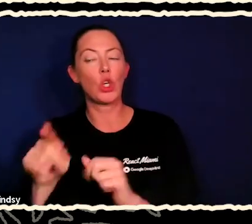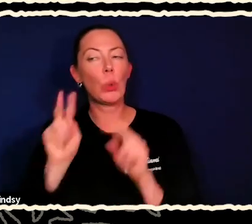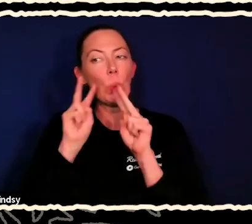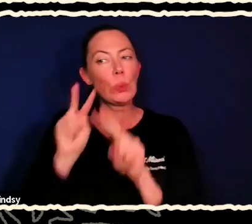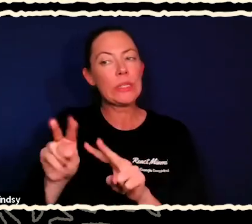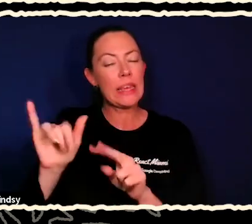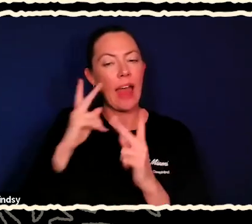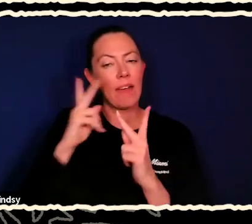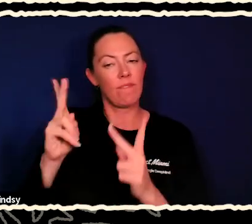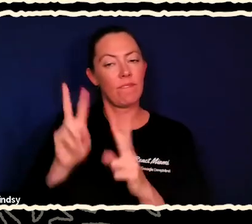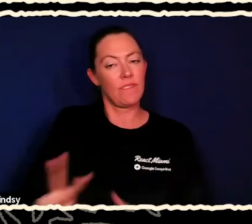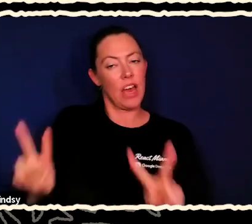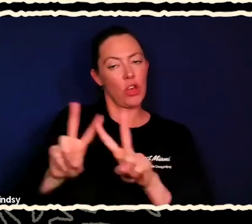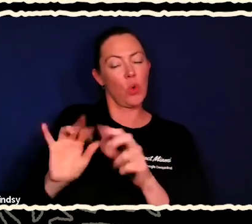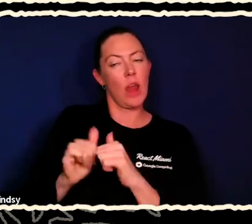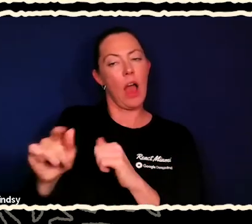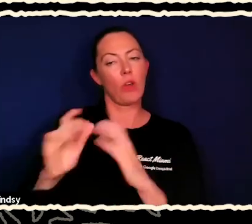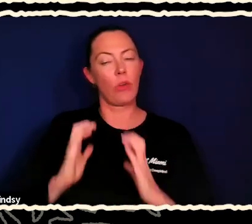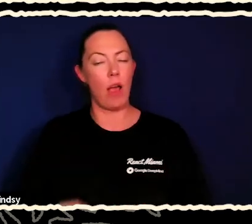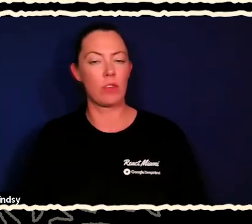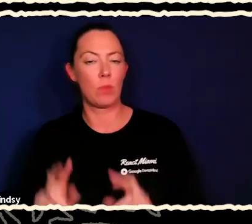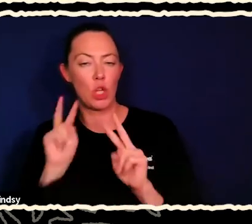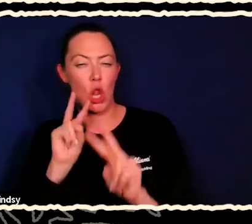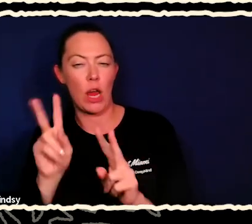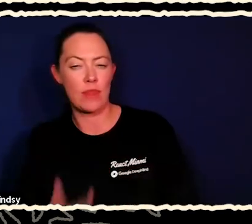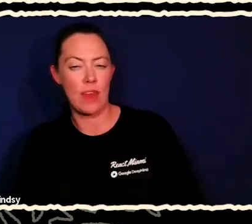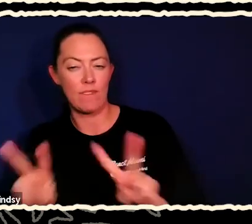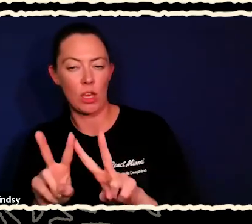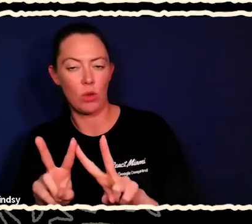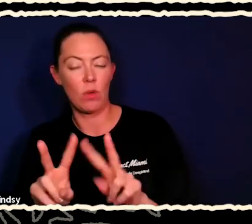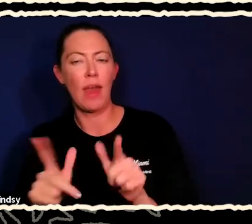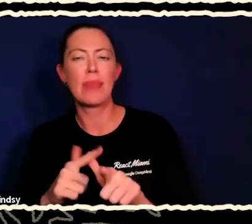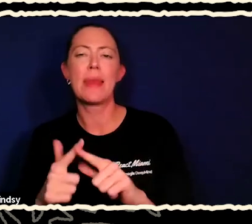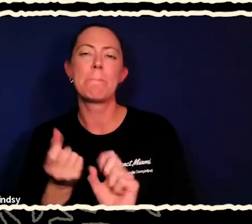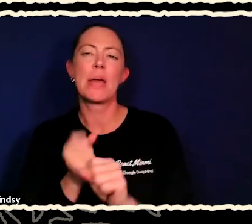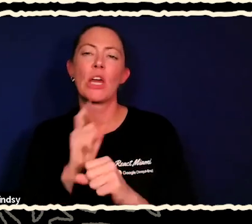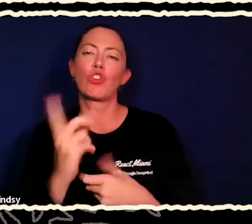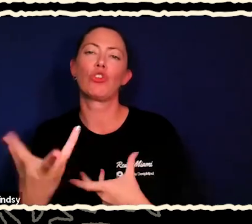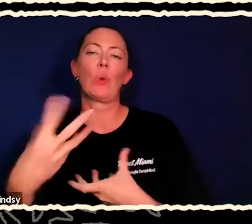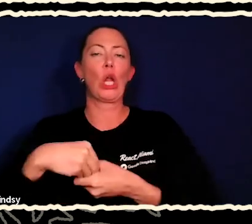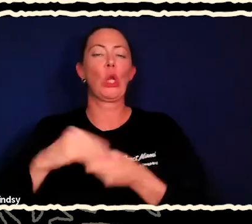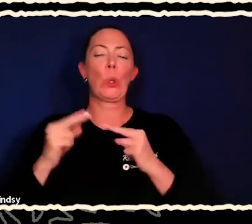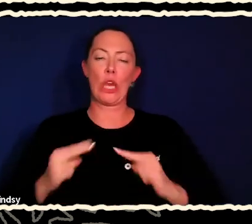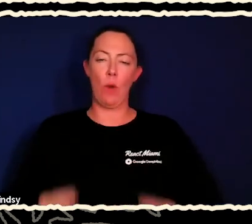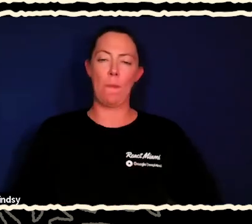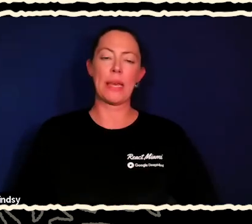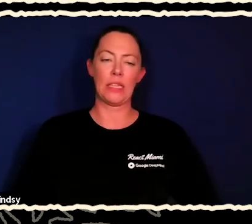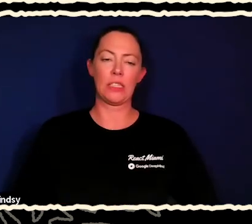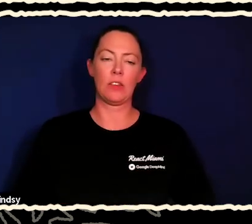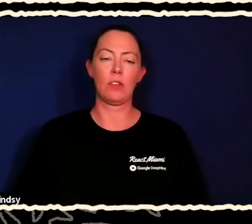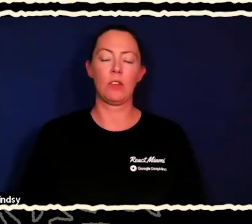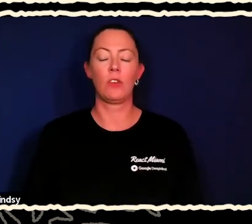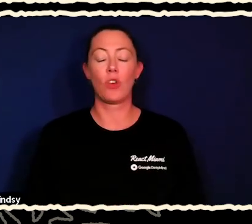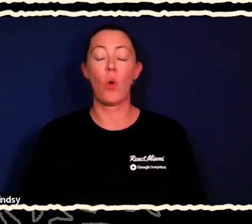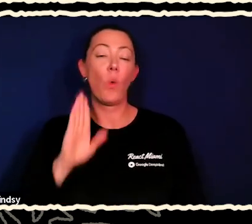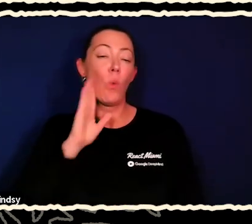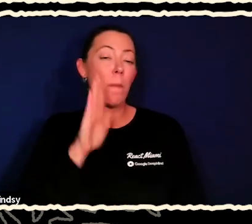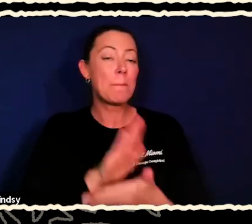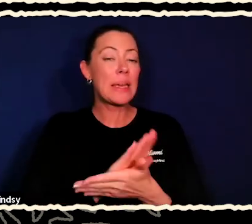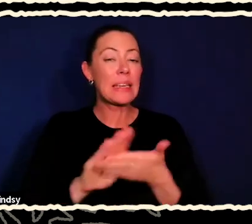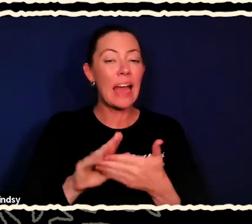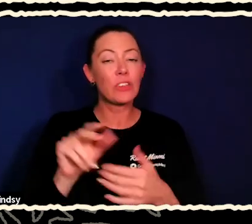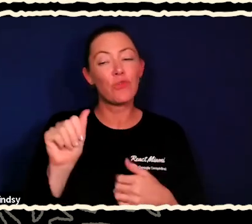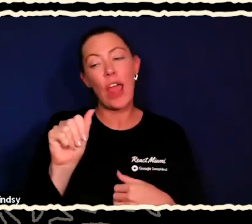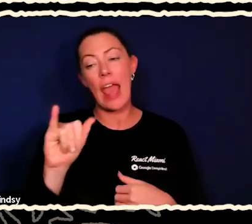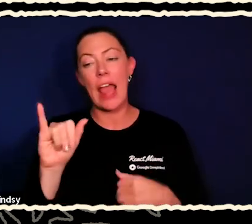how you make money. Keep humans in the loop, because as much as I would love AI to